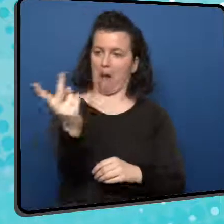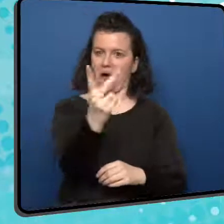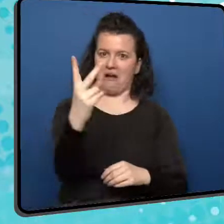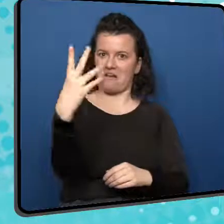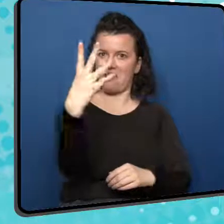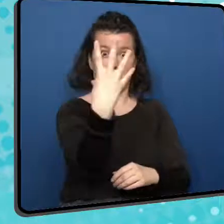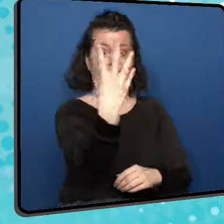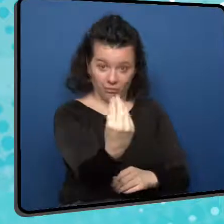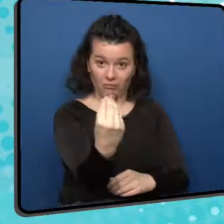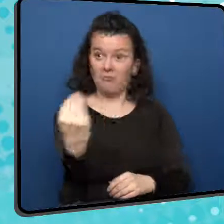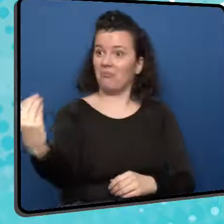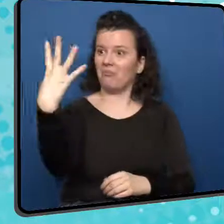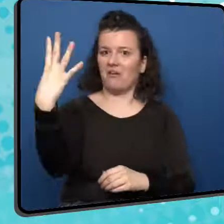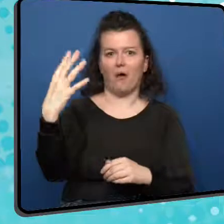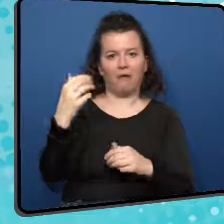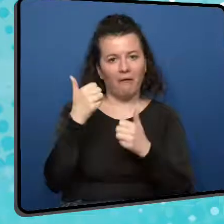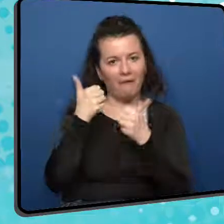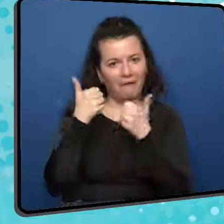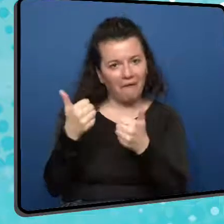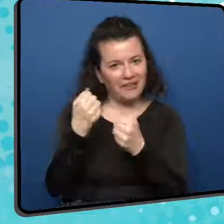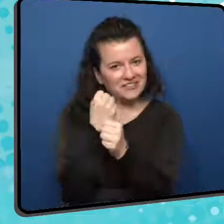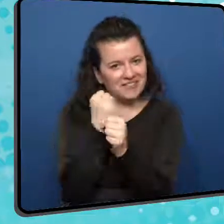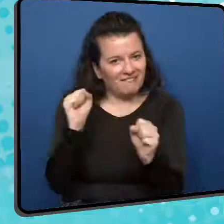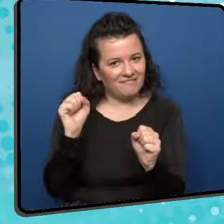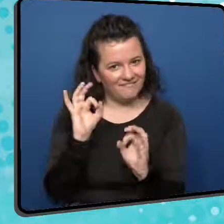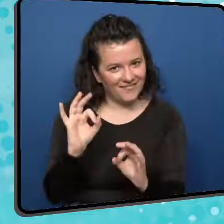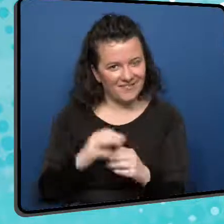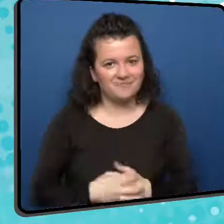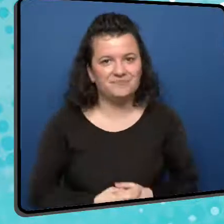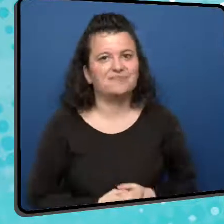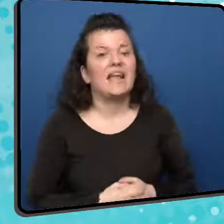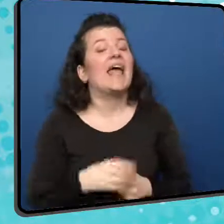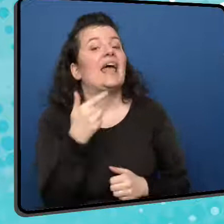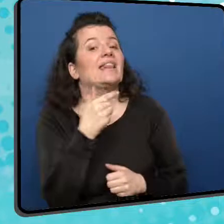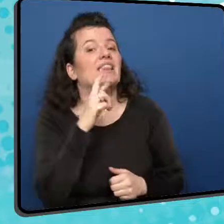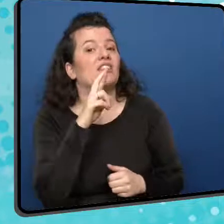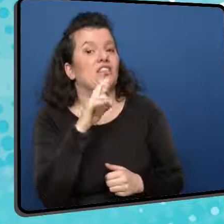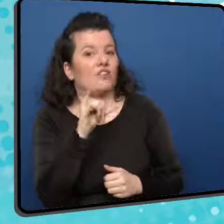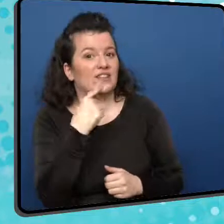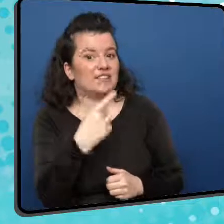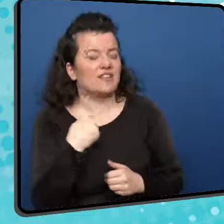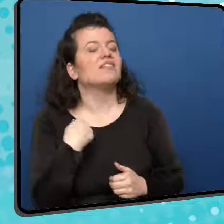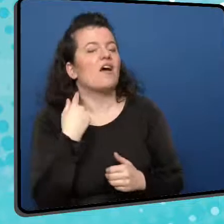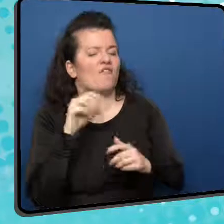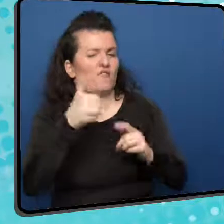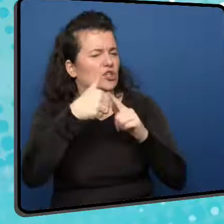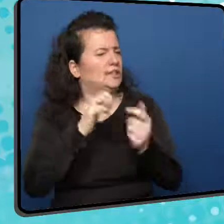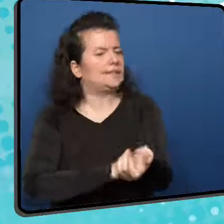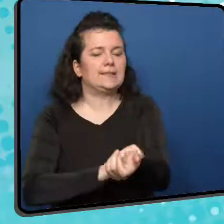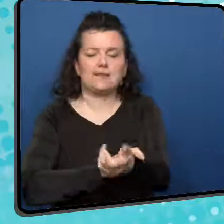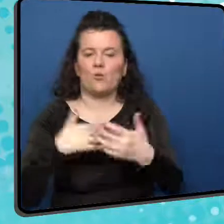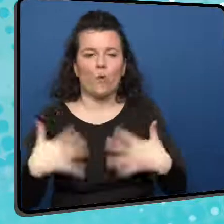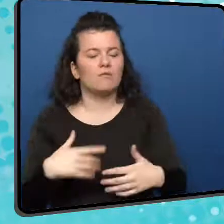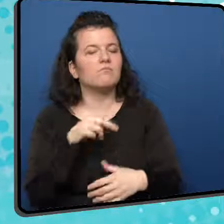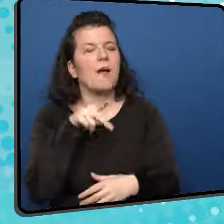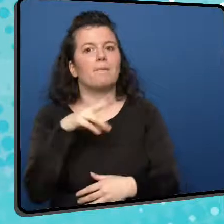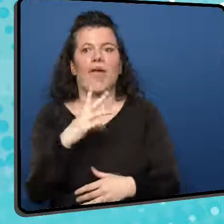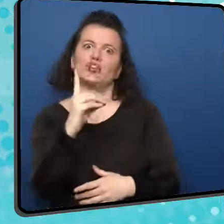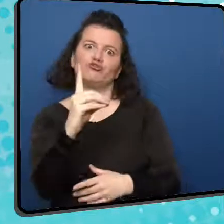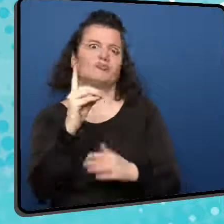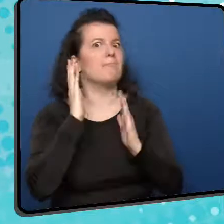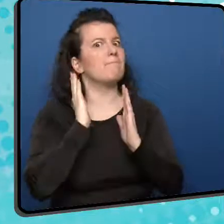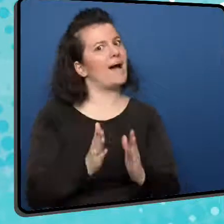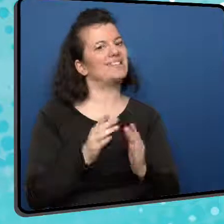see. So yeah, I think the misconception that you need a PhD is the one thing that really annoys me. You don't